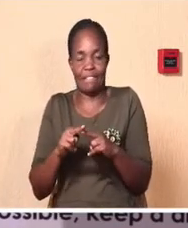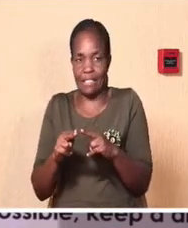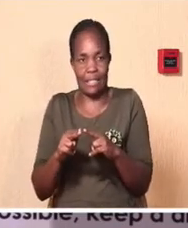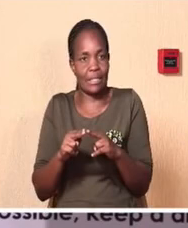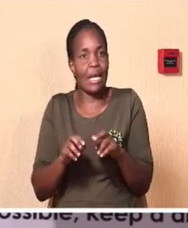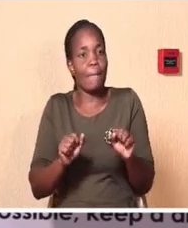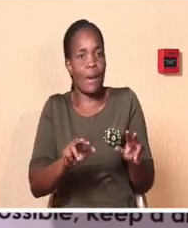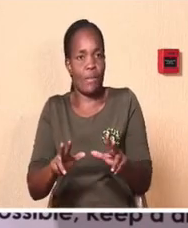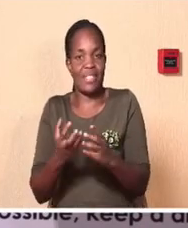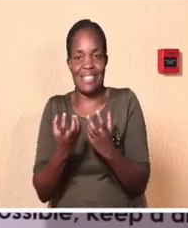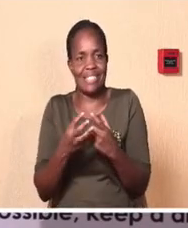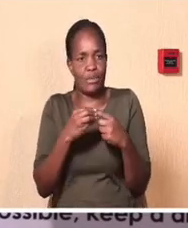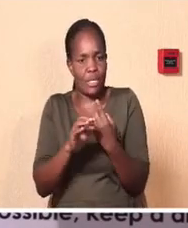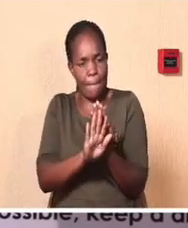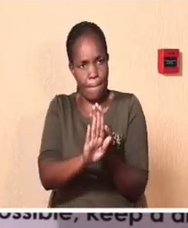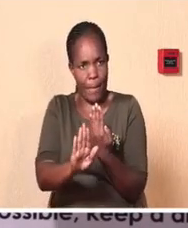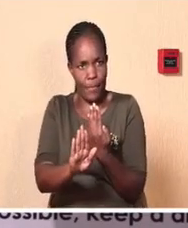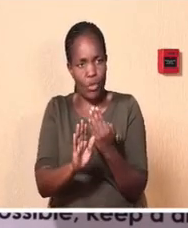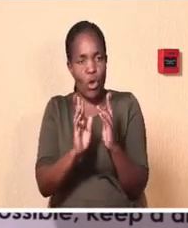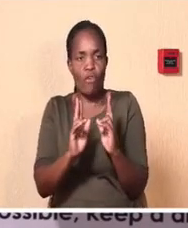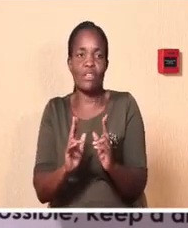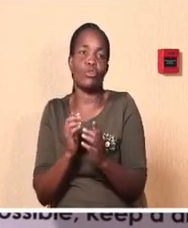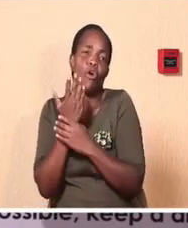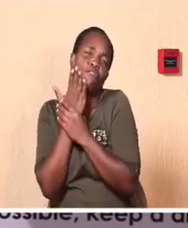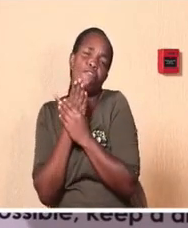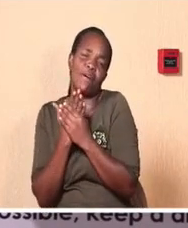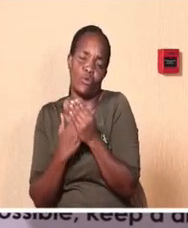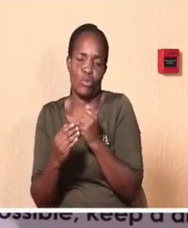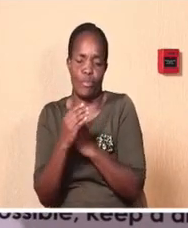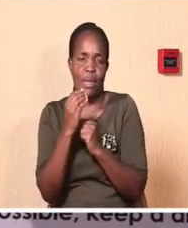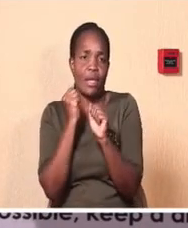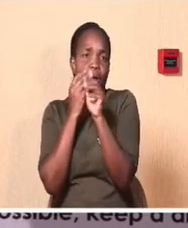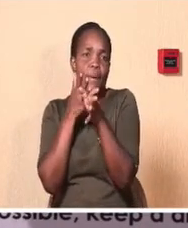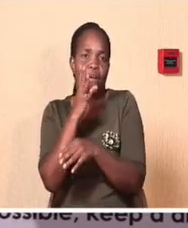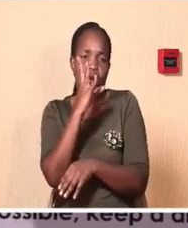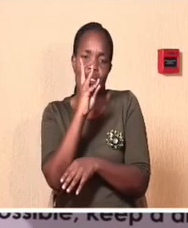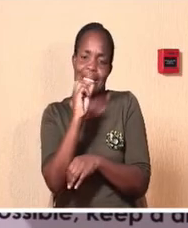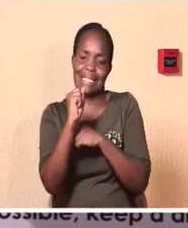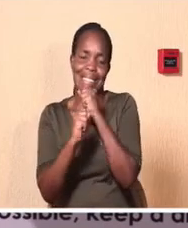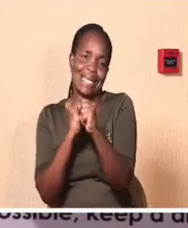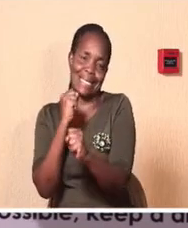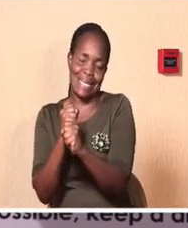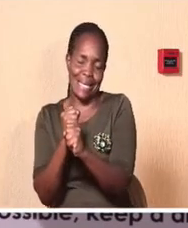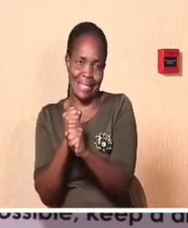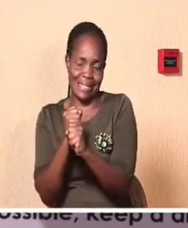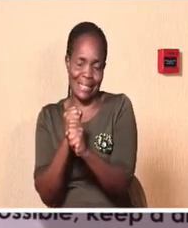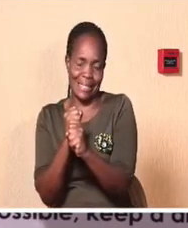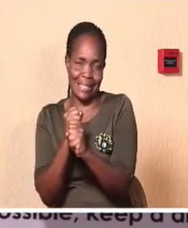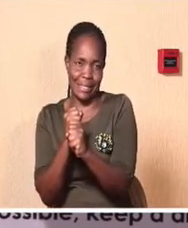protection. And these are people over 60 years old and people with underlying health condition.